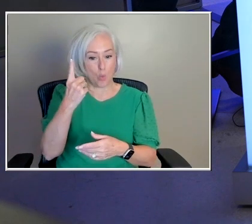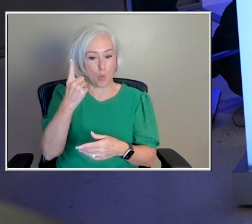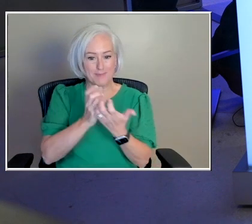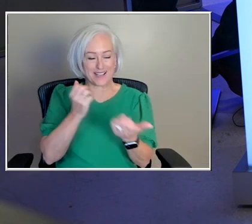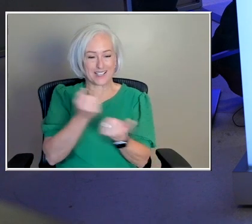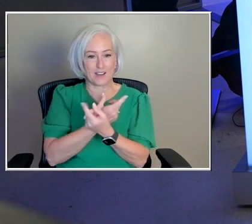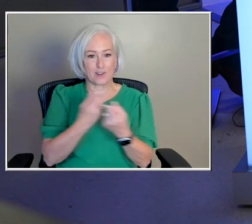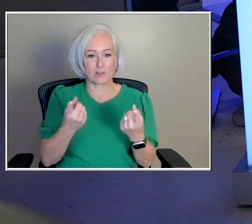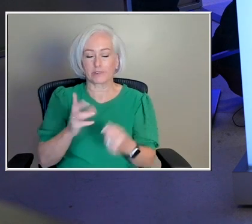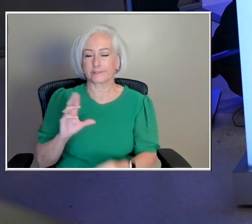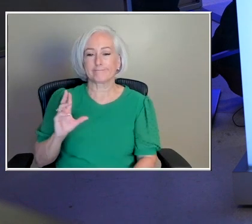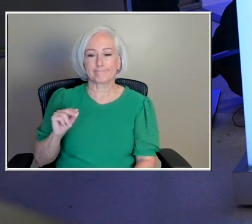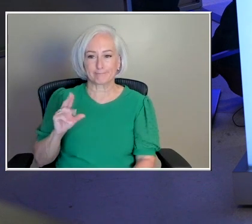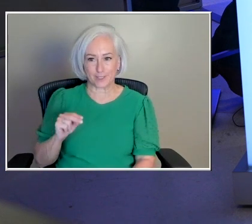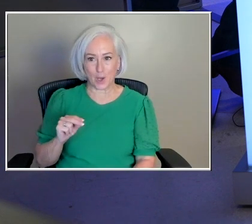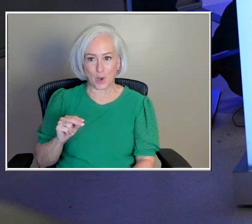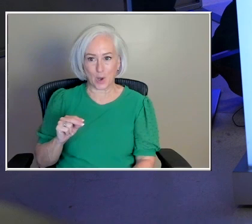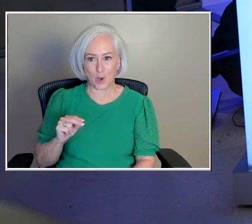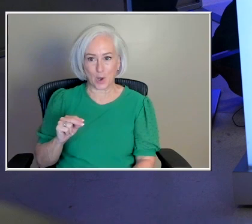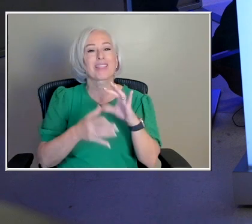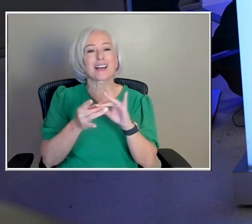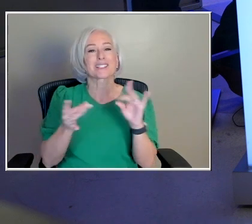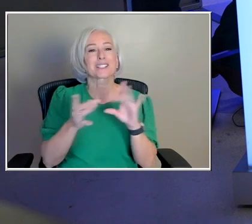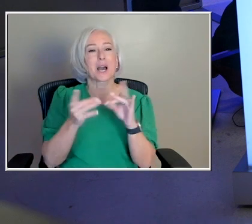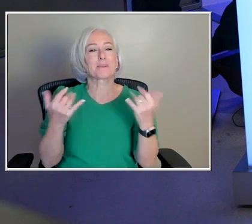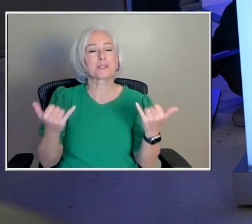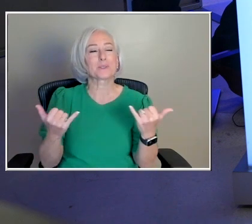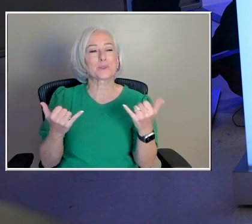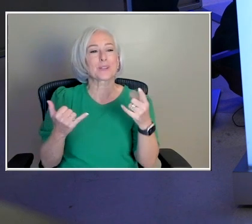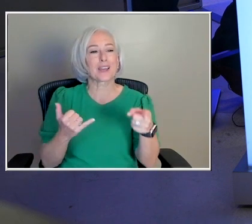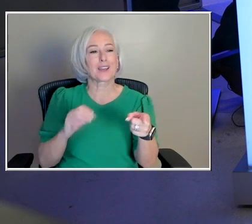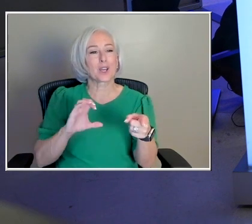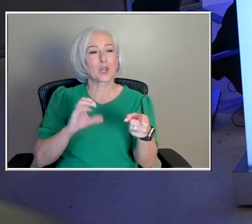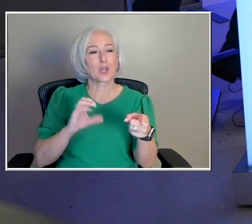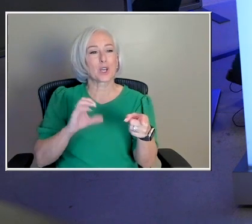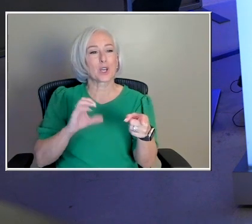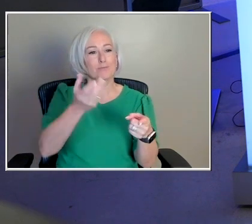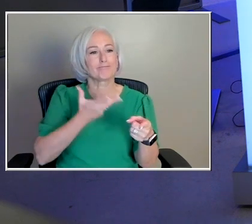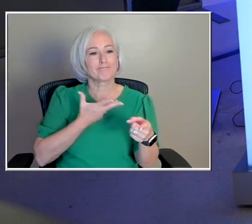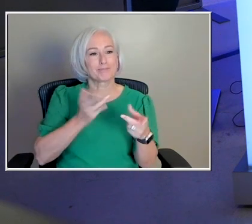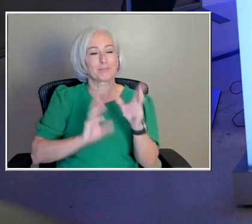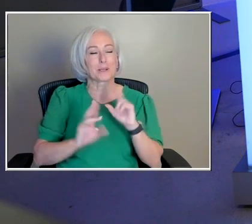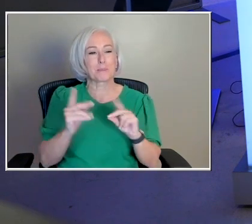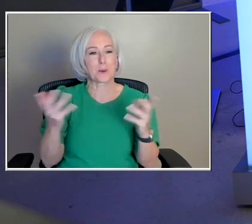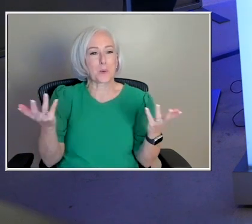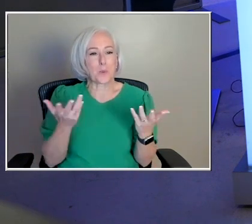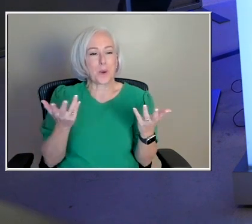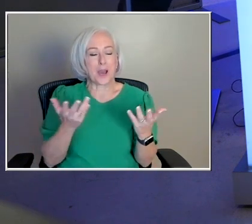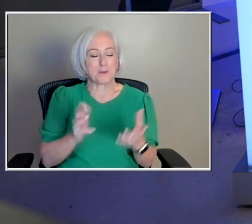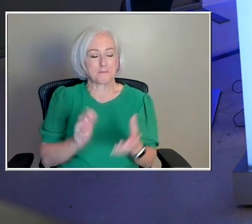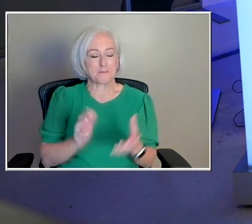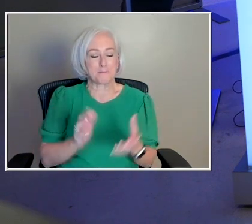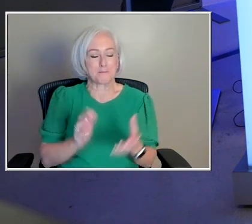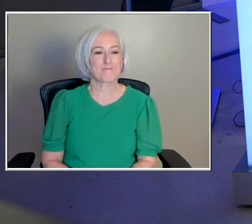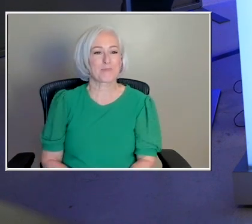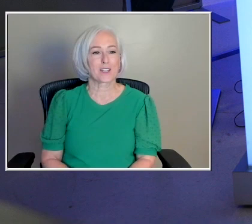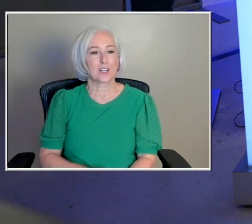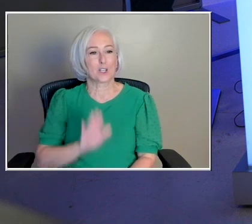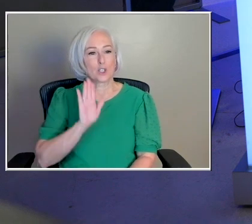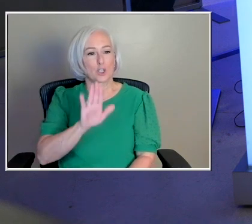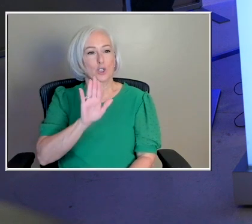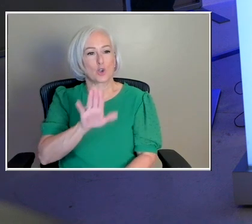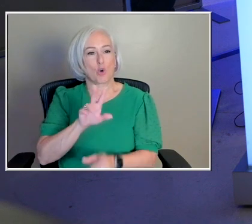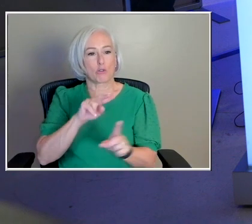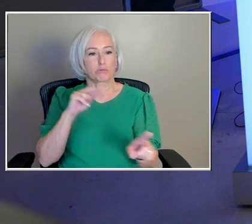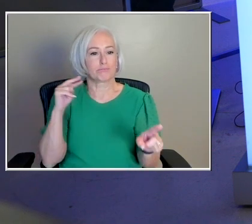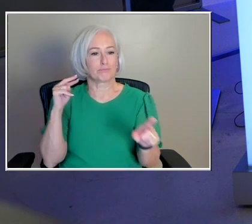takeaways today. And Chris, I'm going to start with you. What do you want folks to just take away from this story, your particular story as a